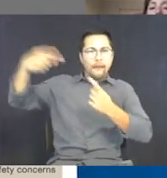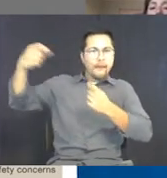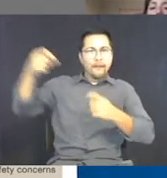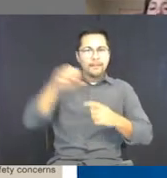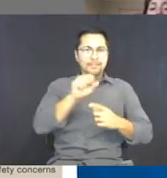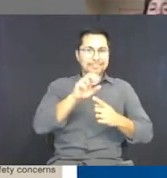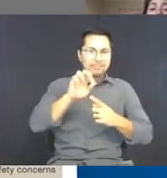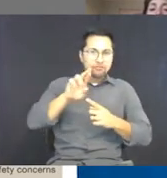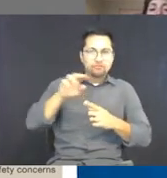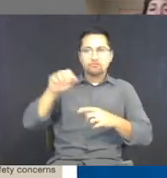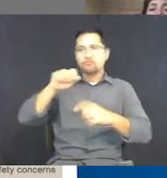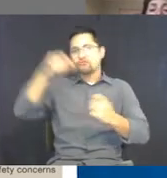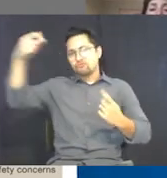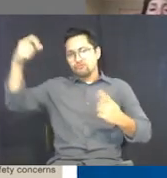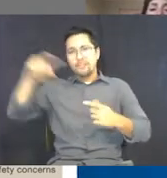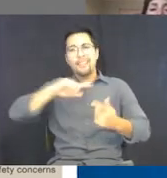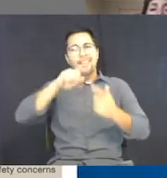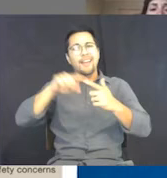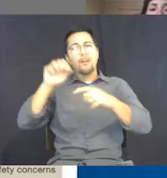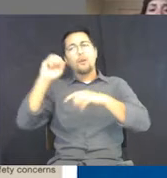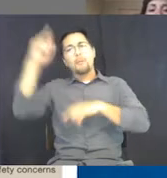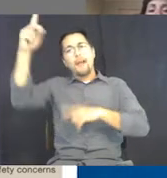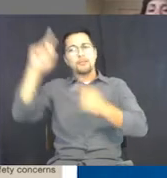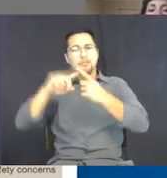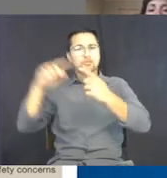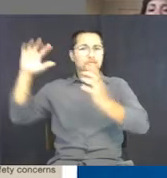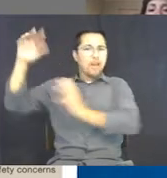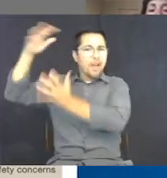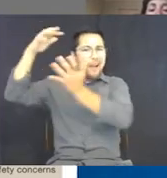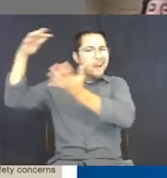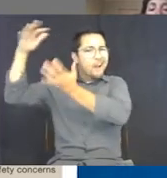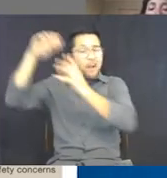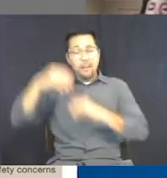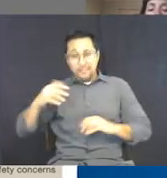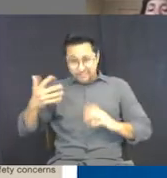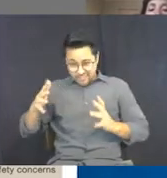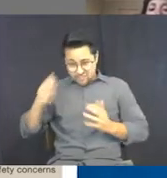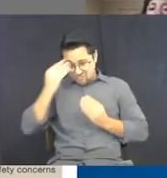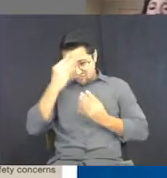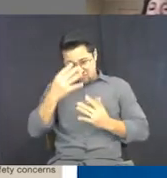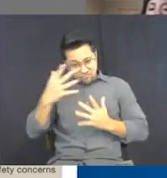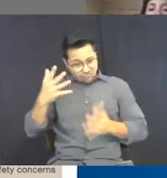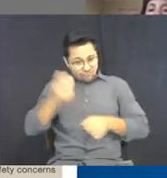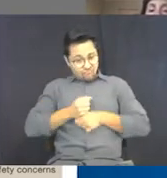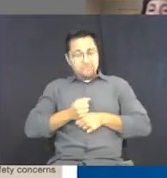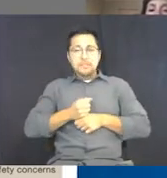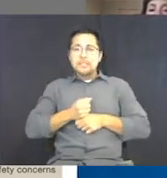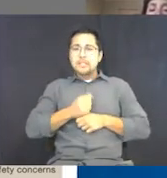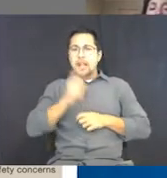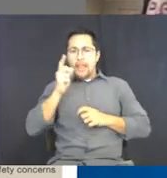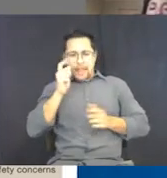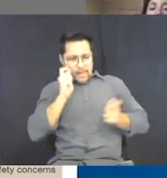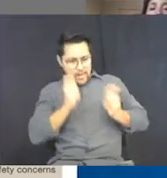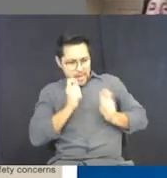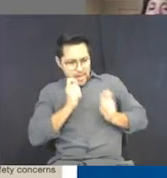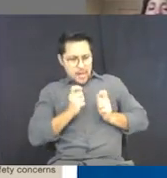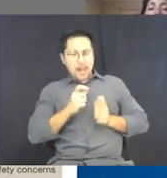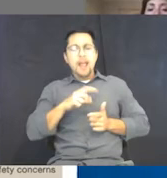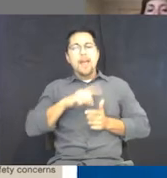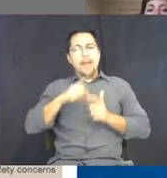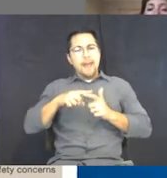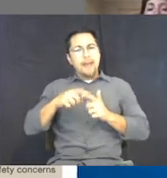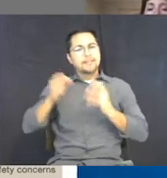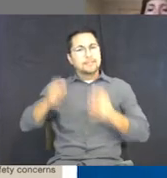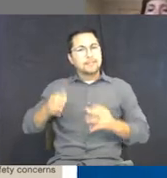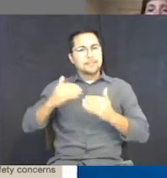it's going back to the cloud. When that information is gathered, based on how the technology is customized, will determine